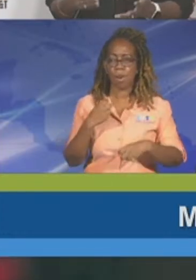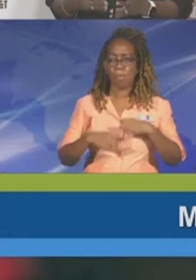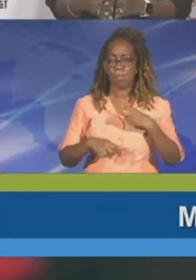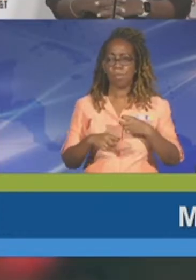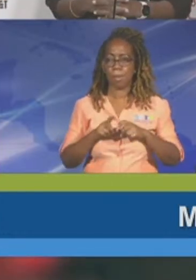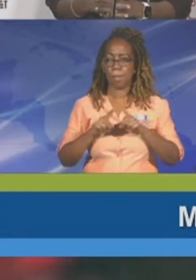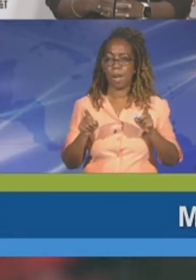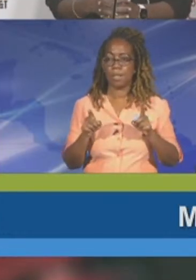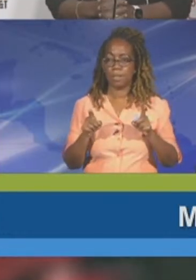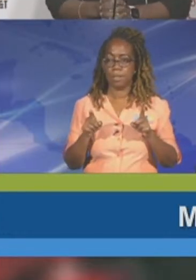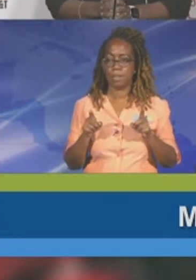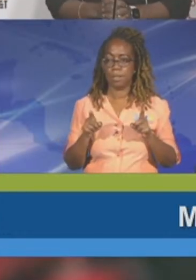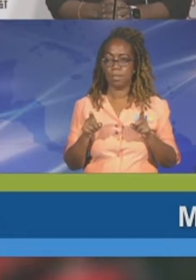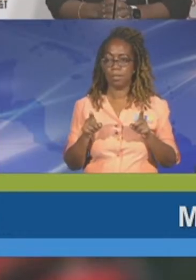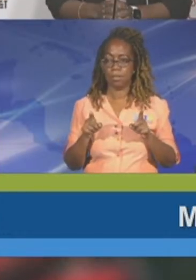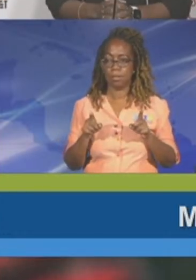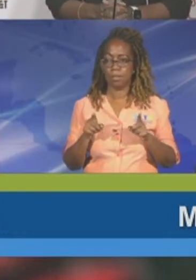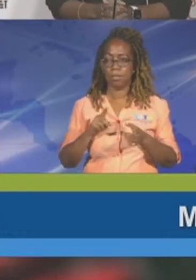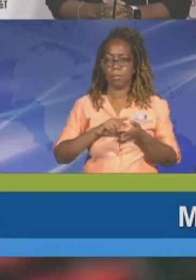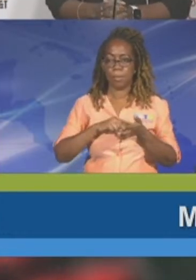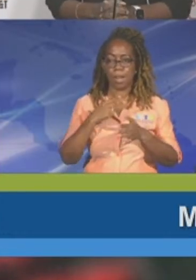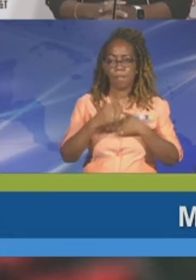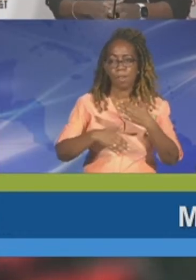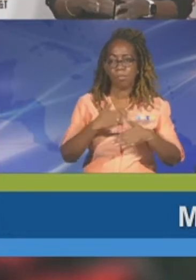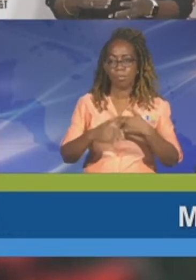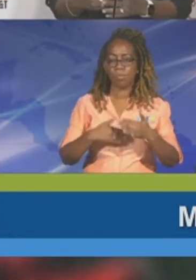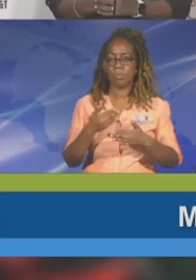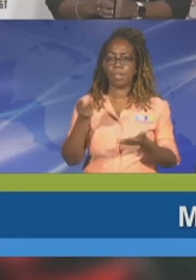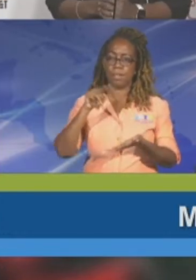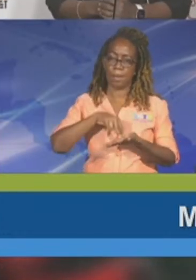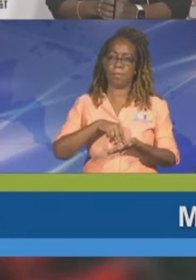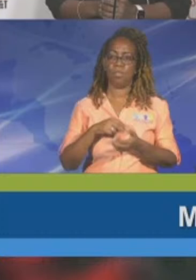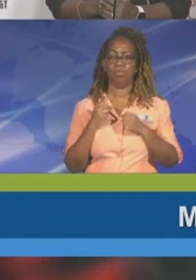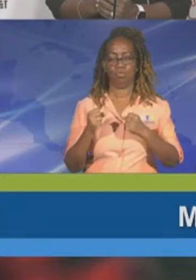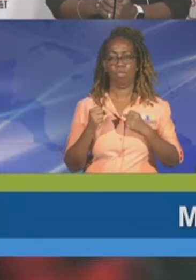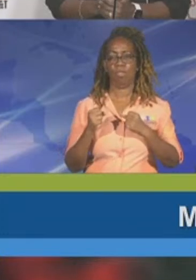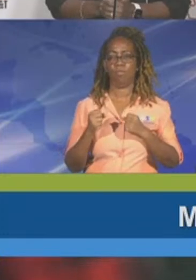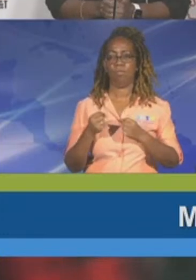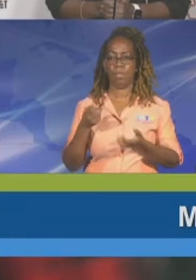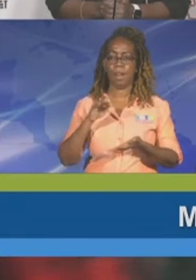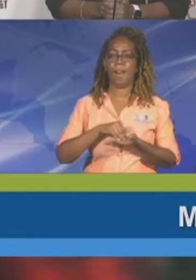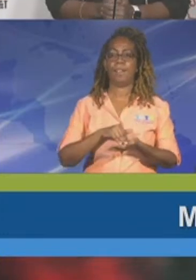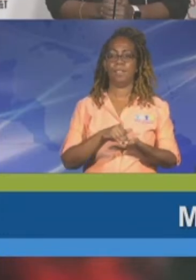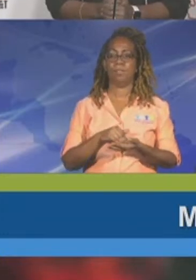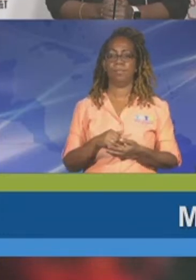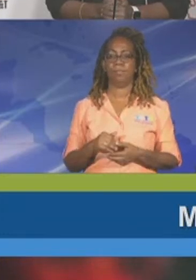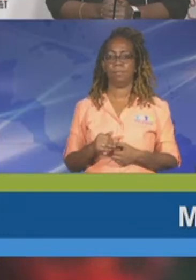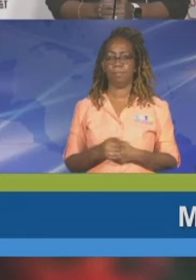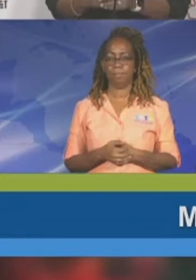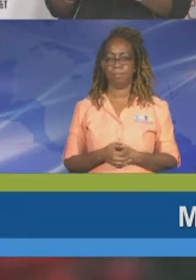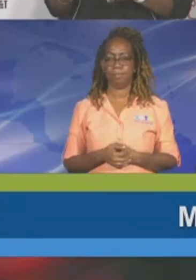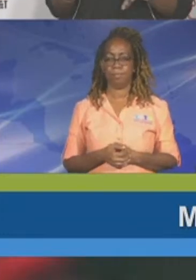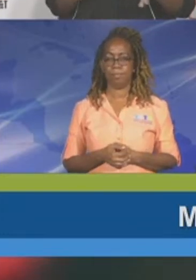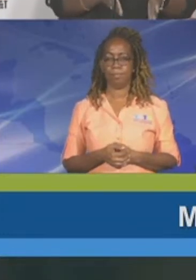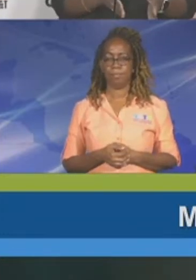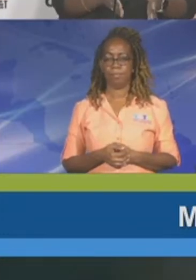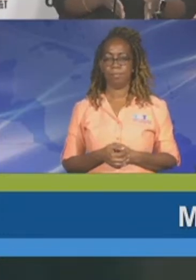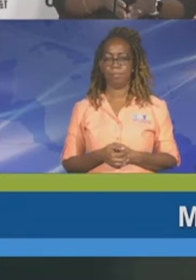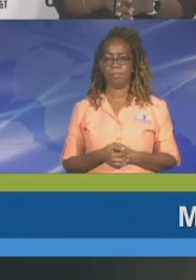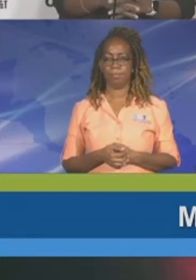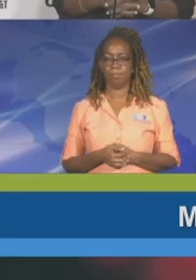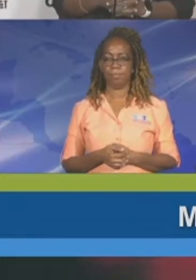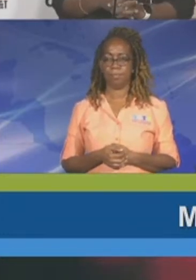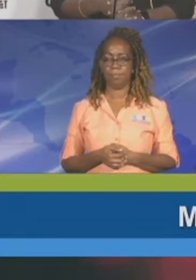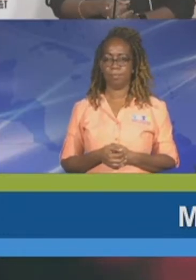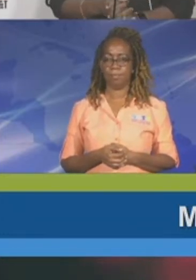face more tragic circumstances than others, or greater challenges than they feel they're able to cope with. And that takes